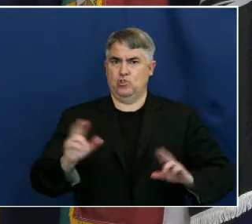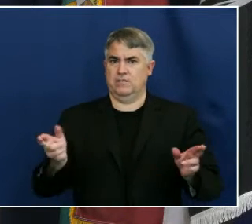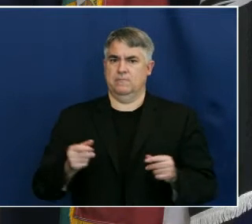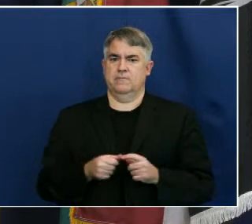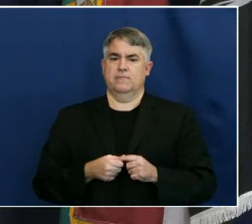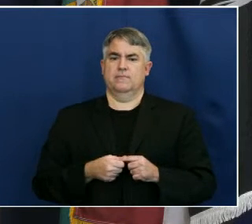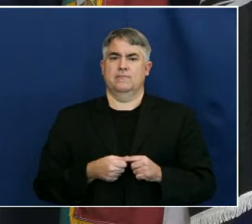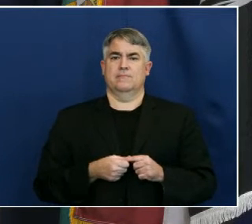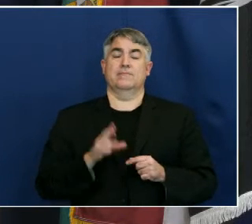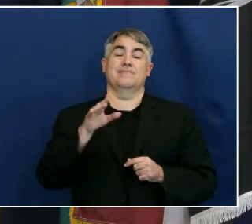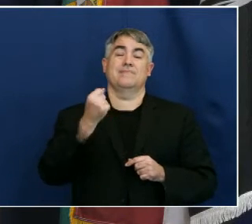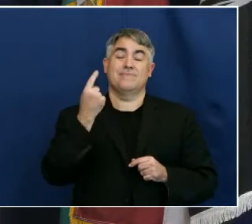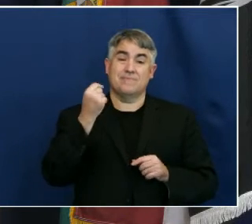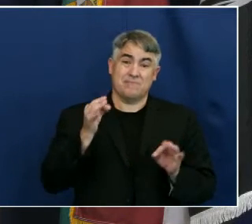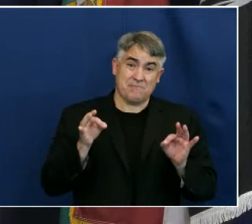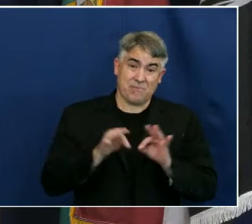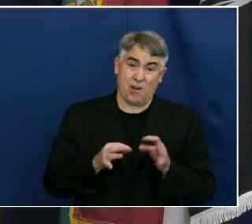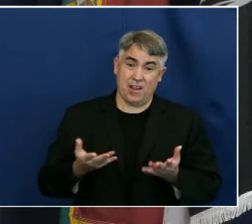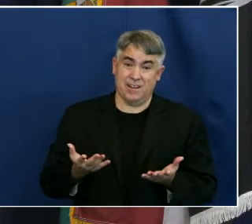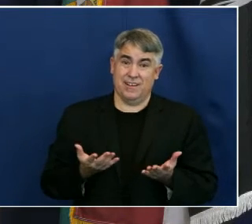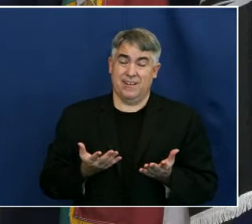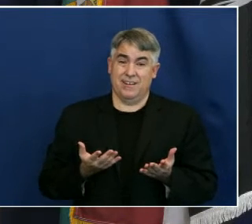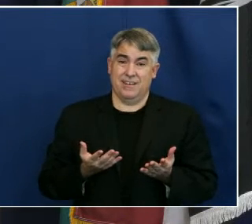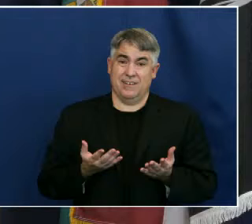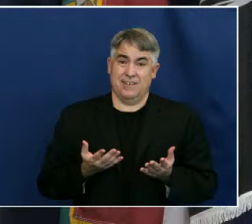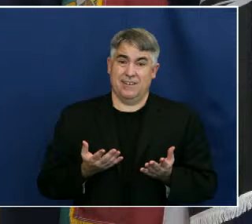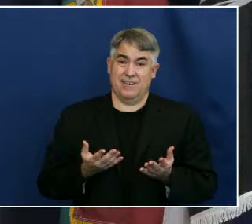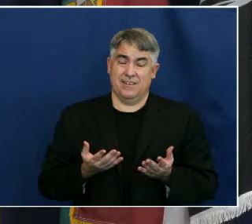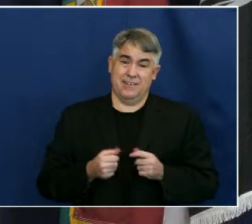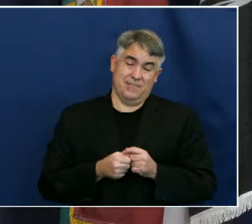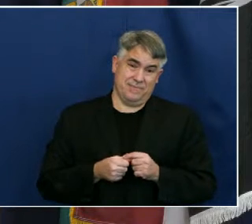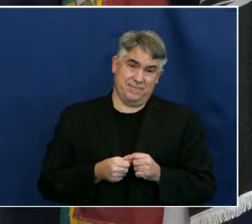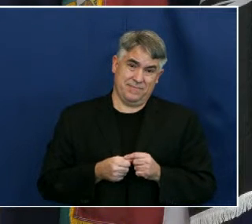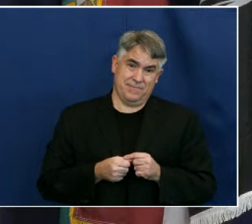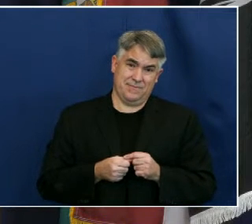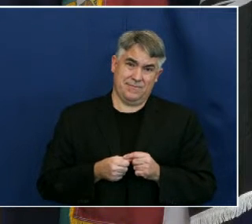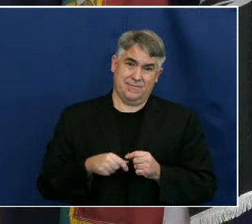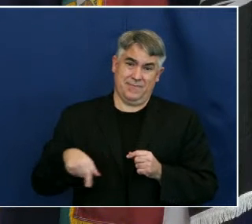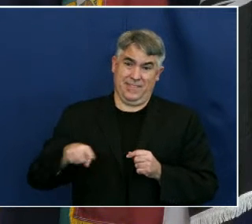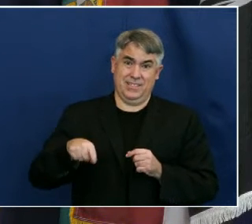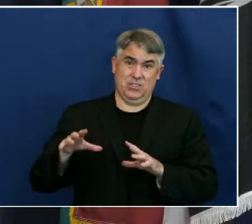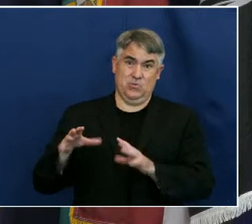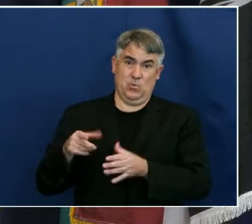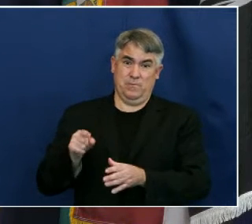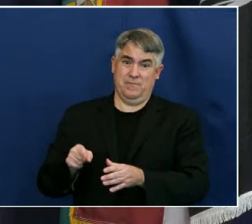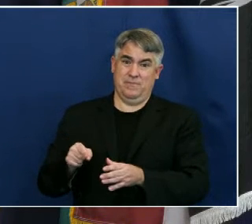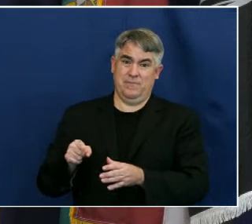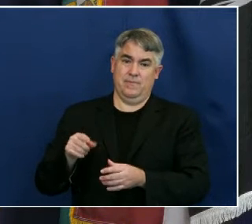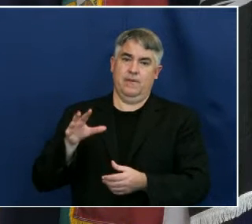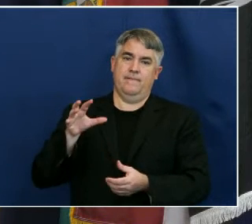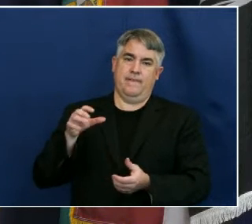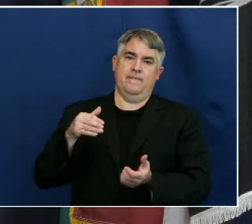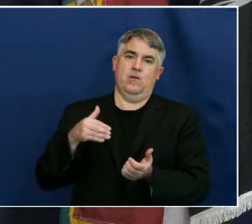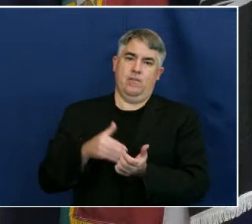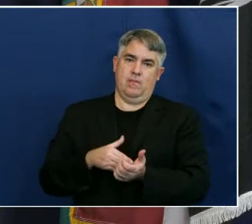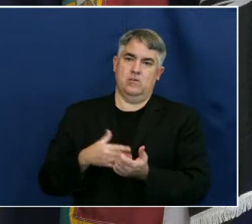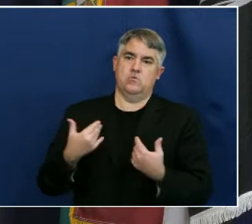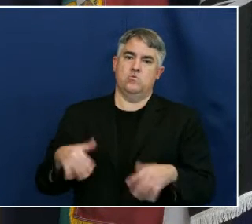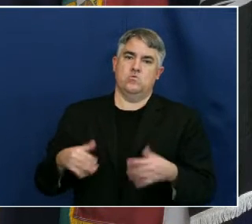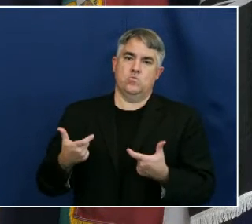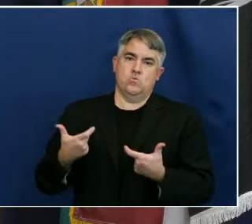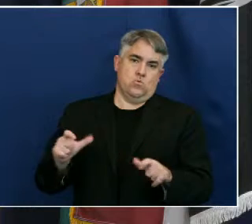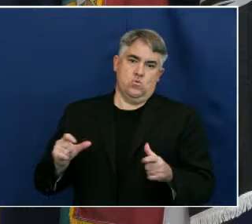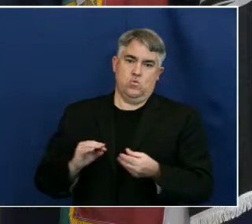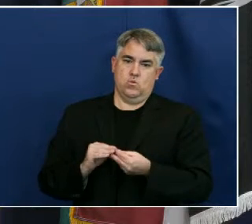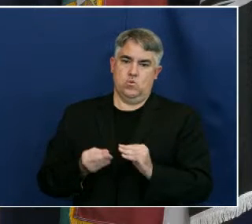Folks have to understand that we're talking about opening up 500,000 eligible folks, and we will not have that many appointments or